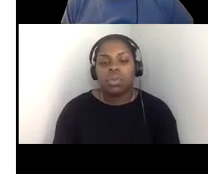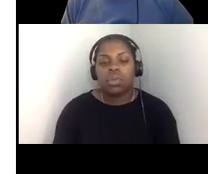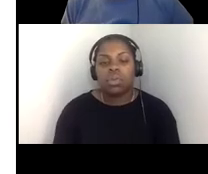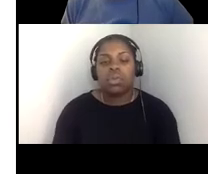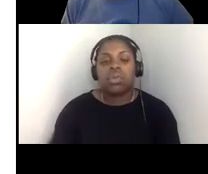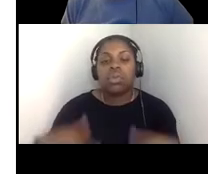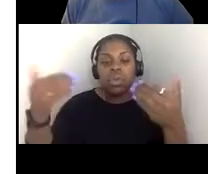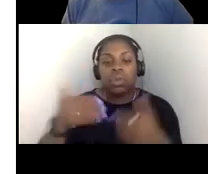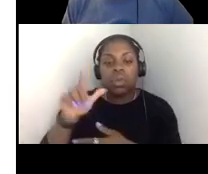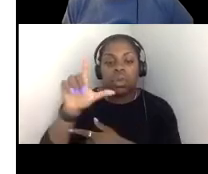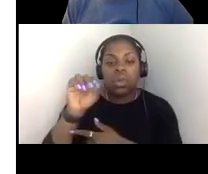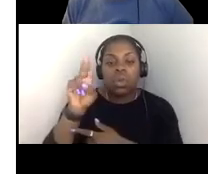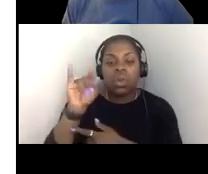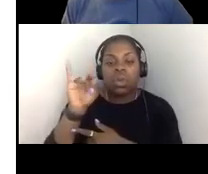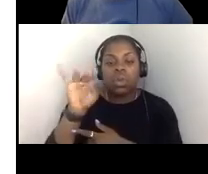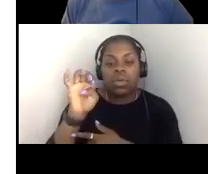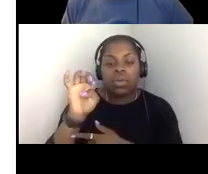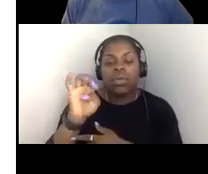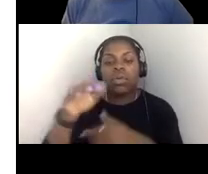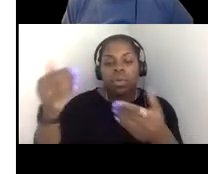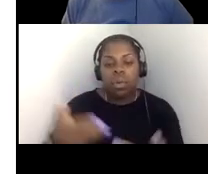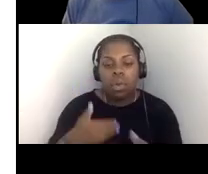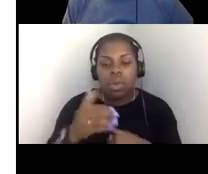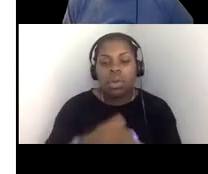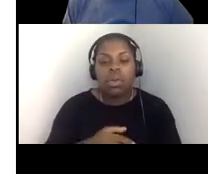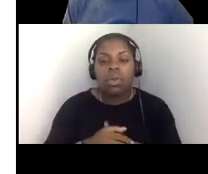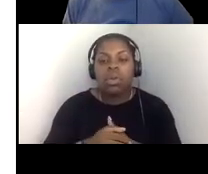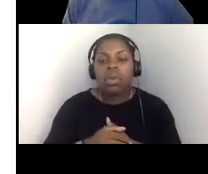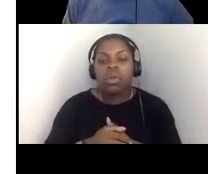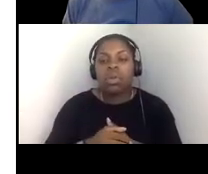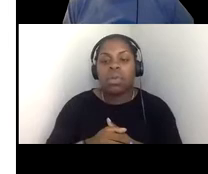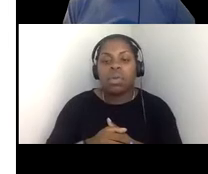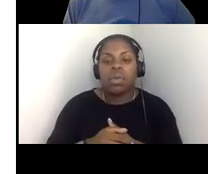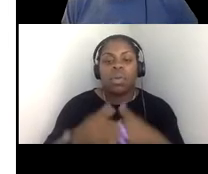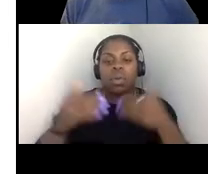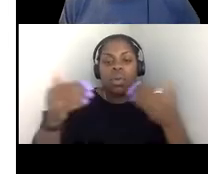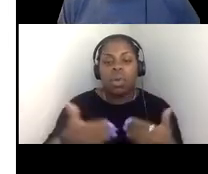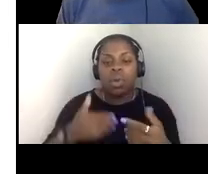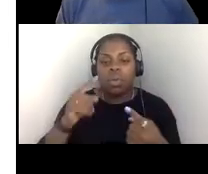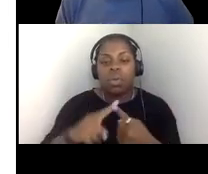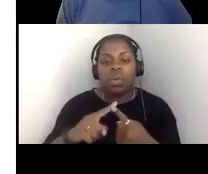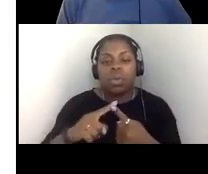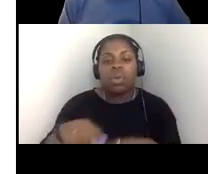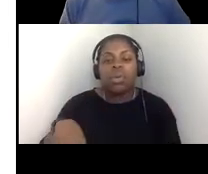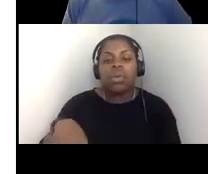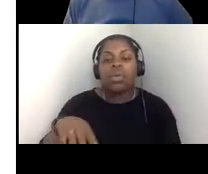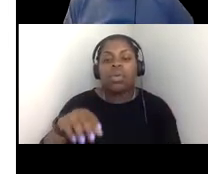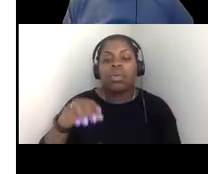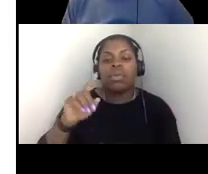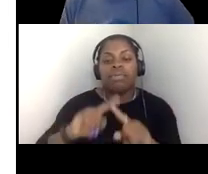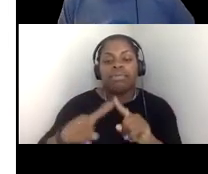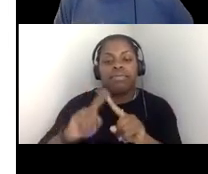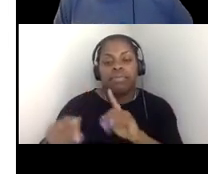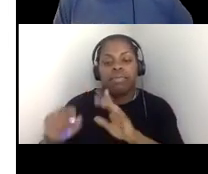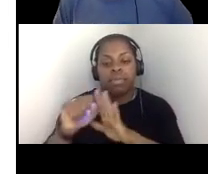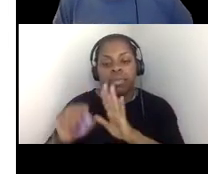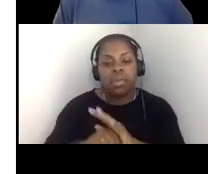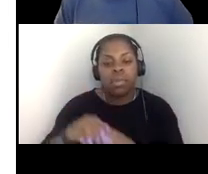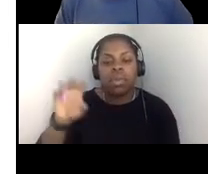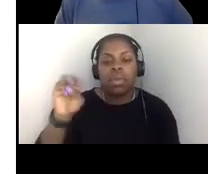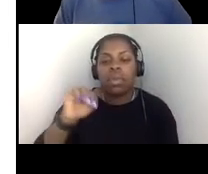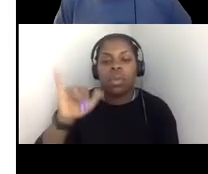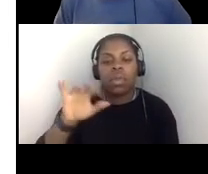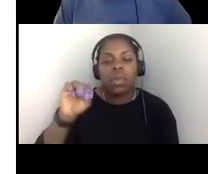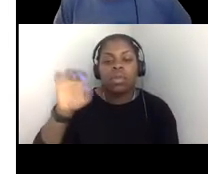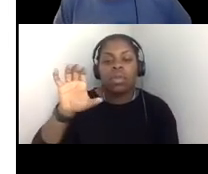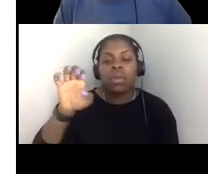Welcome, IMC, my hometown here. Hello there, Emmett, challenging incarceration community and one of the major architects of our map that